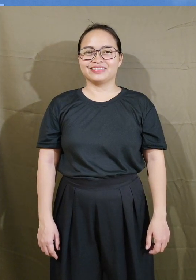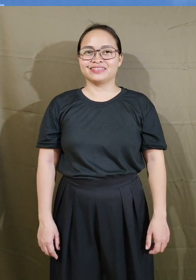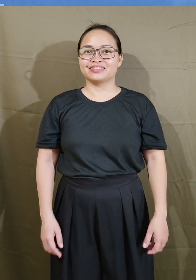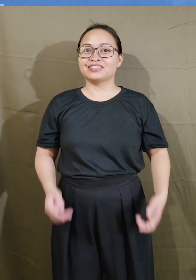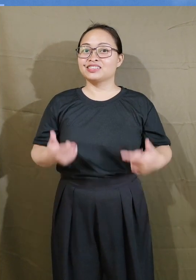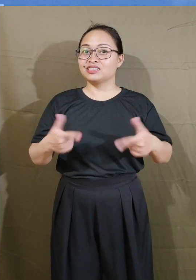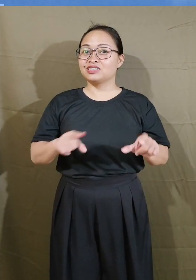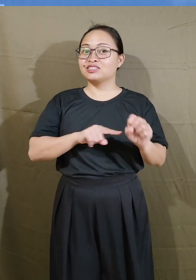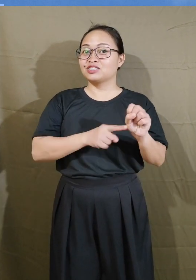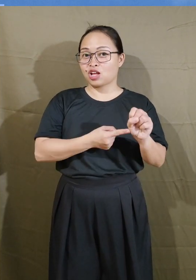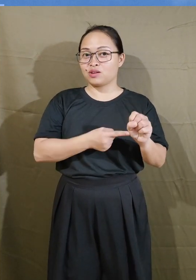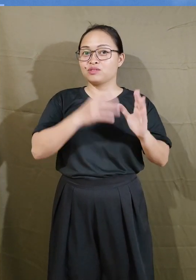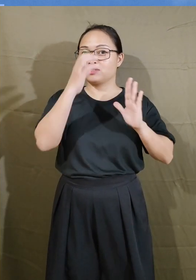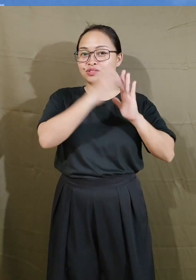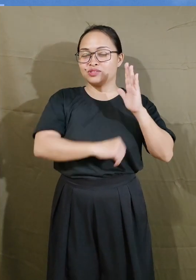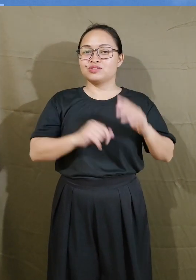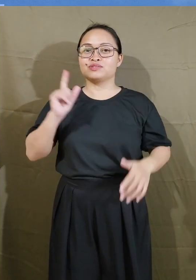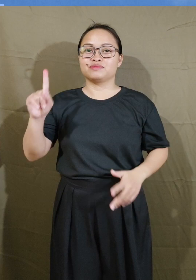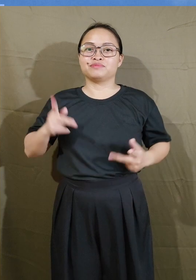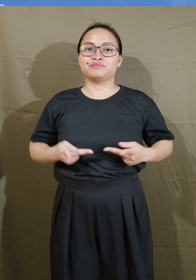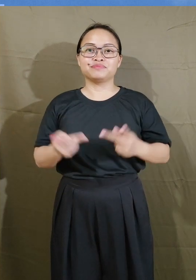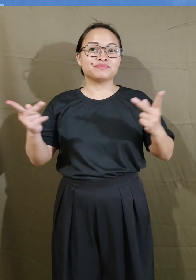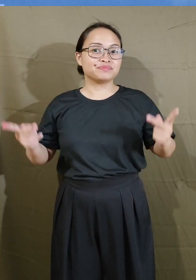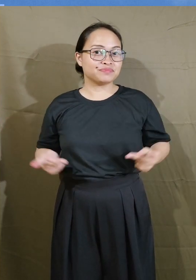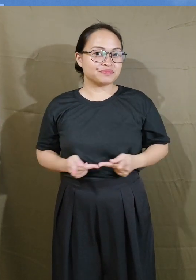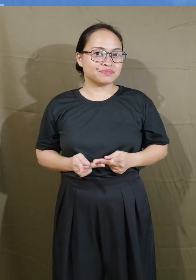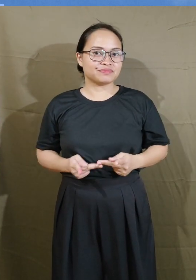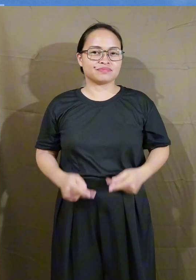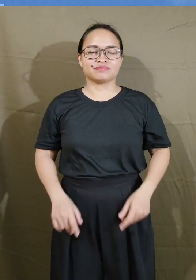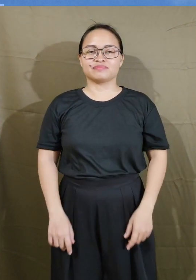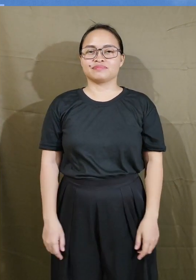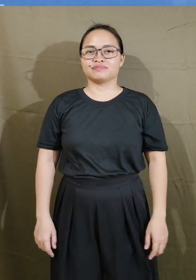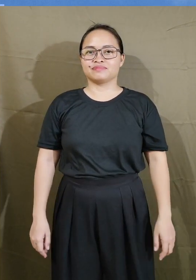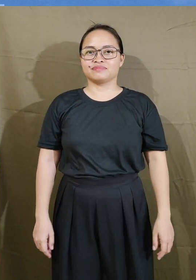And let's start subtracting in ones place.